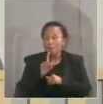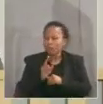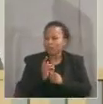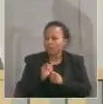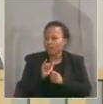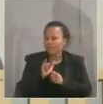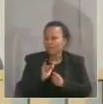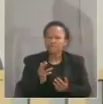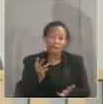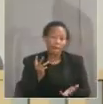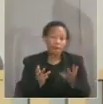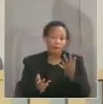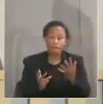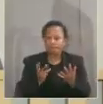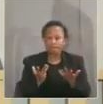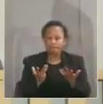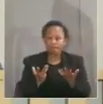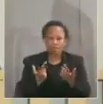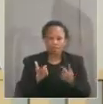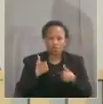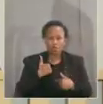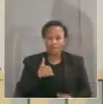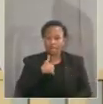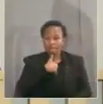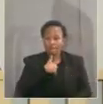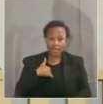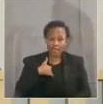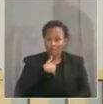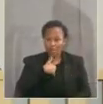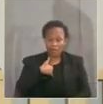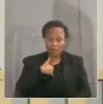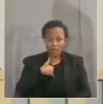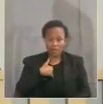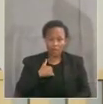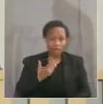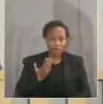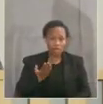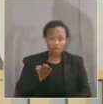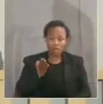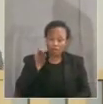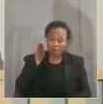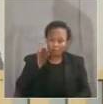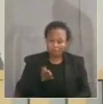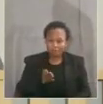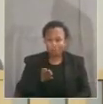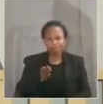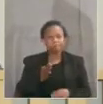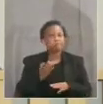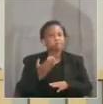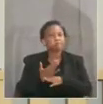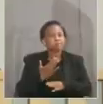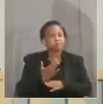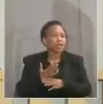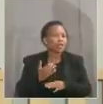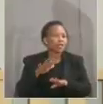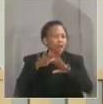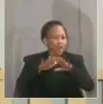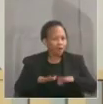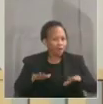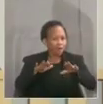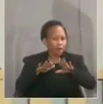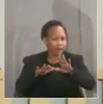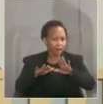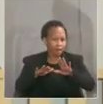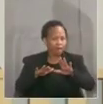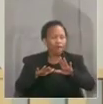not physically in the operational area, you are